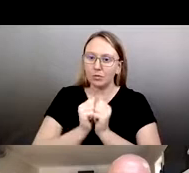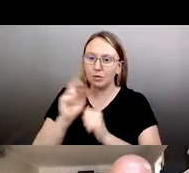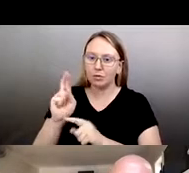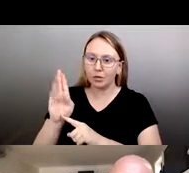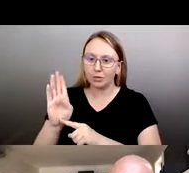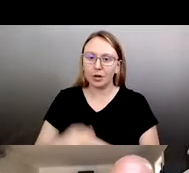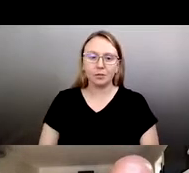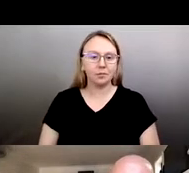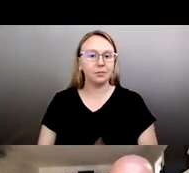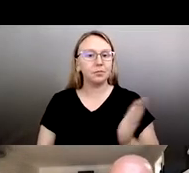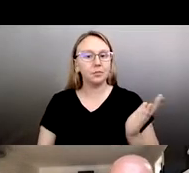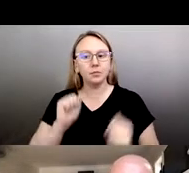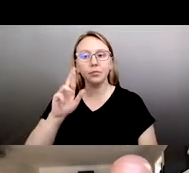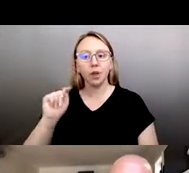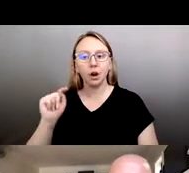Art Green.